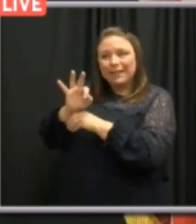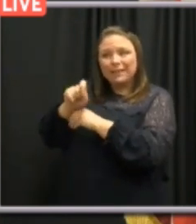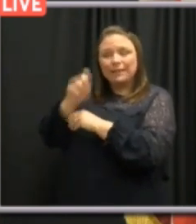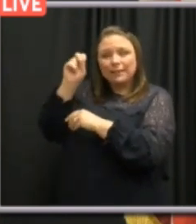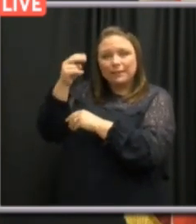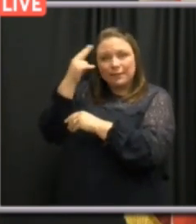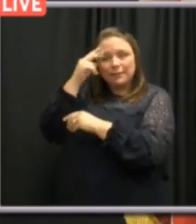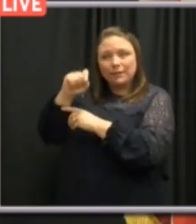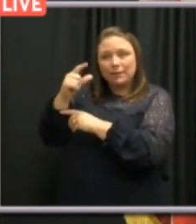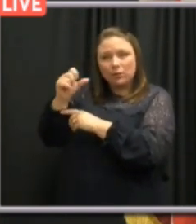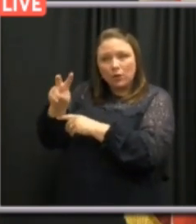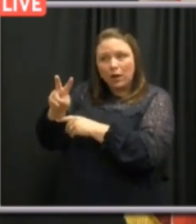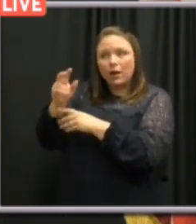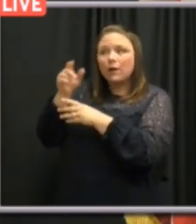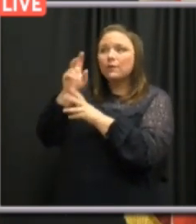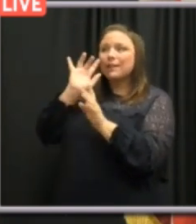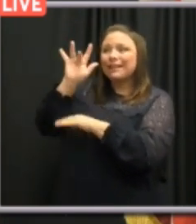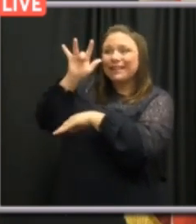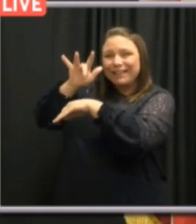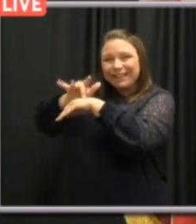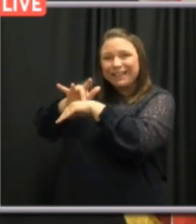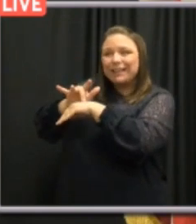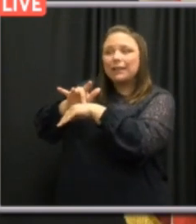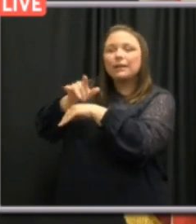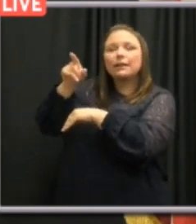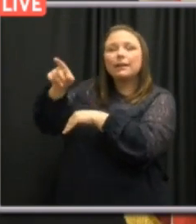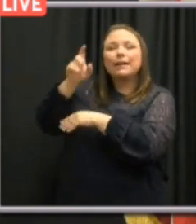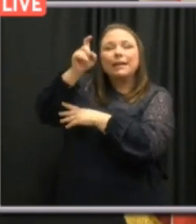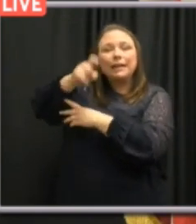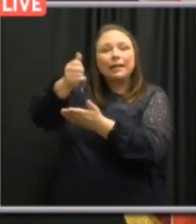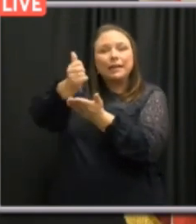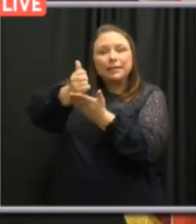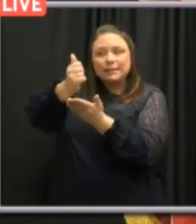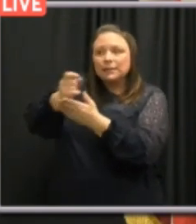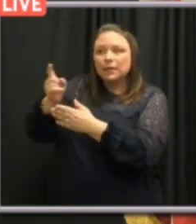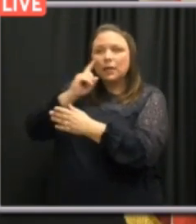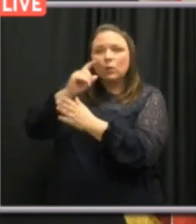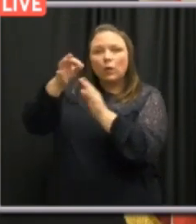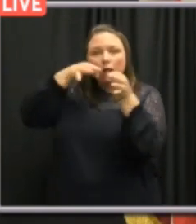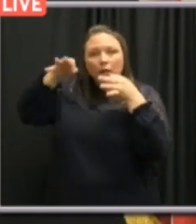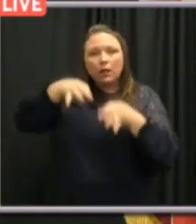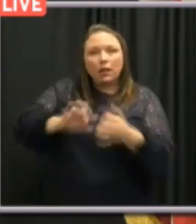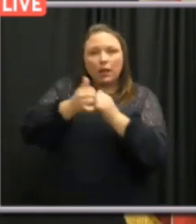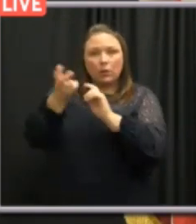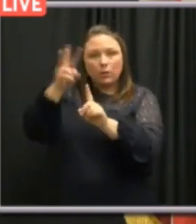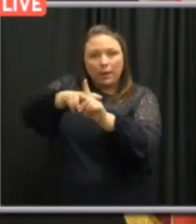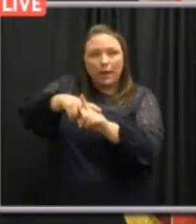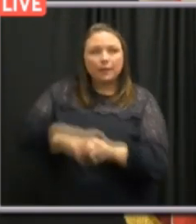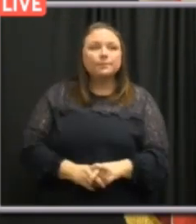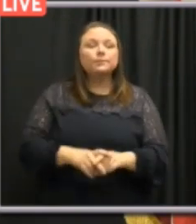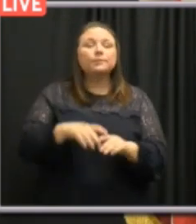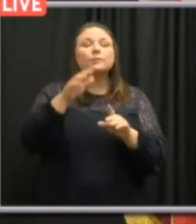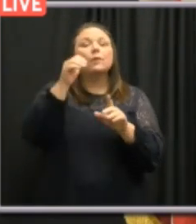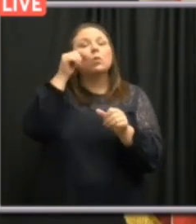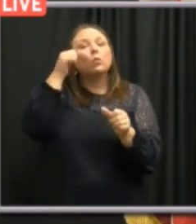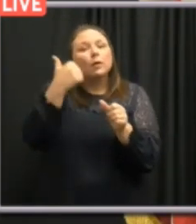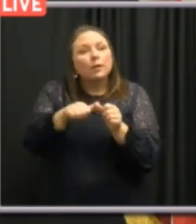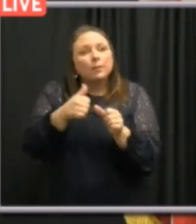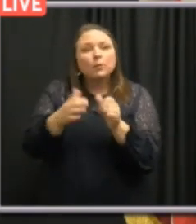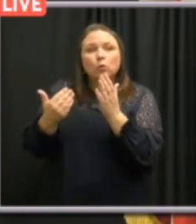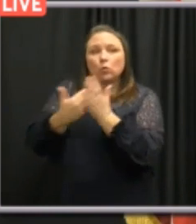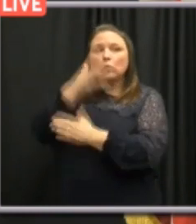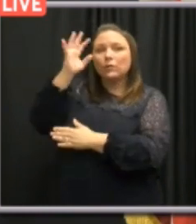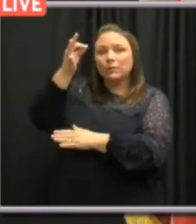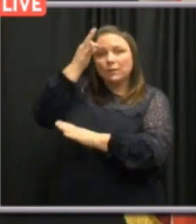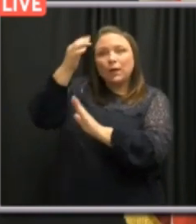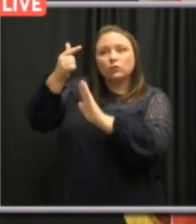covid19.nashville.gov and follow the Need Assistance link to find instructions on how to apply. And remember, new federal